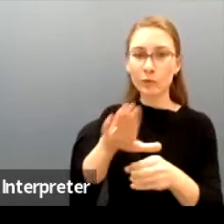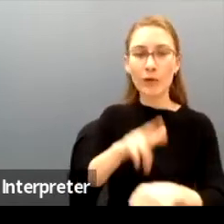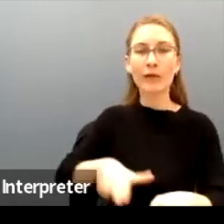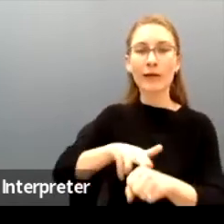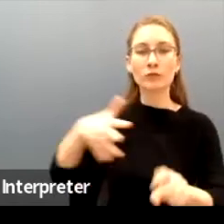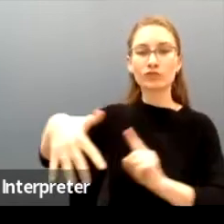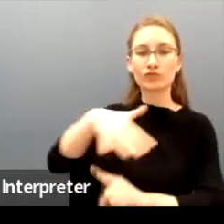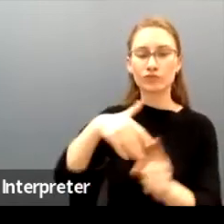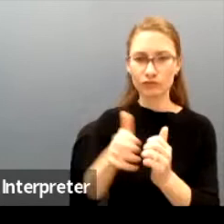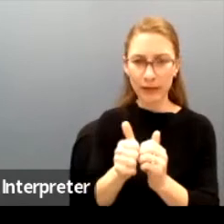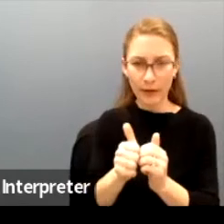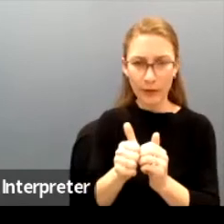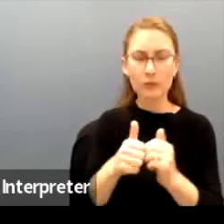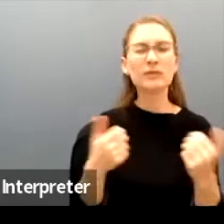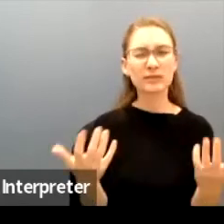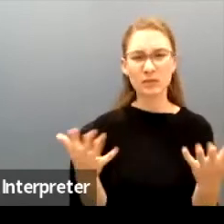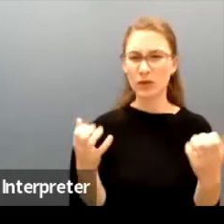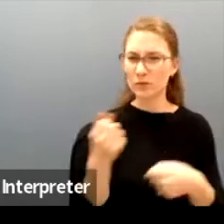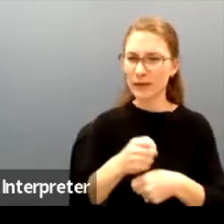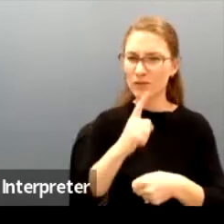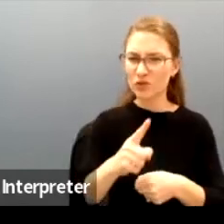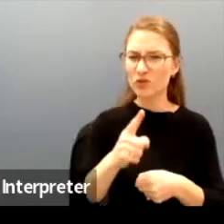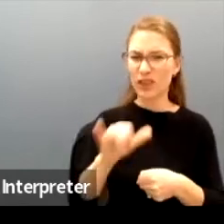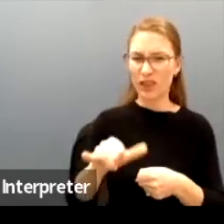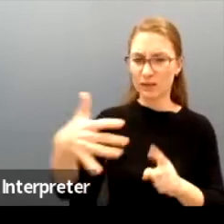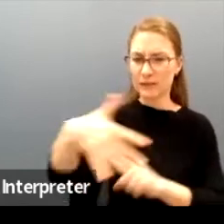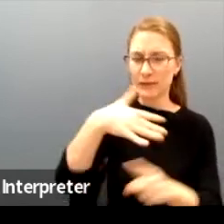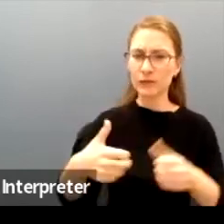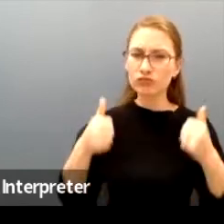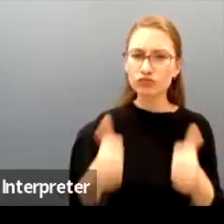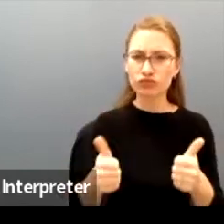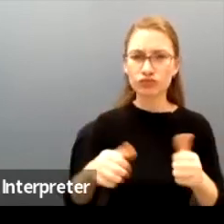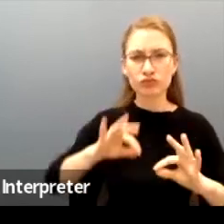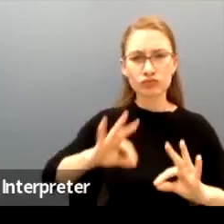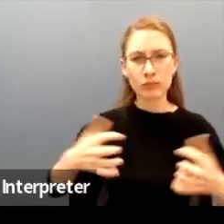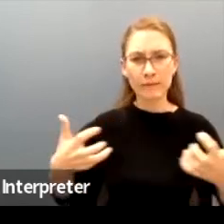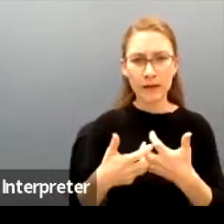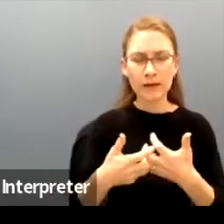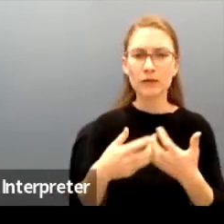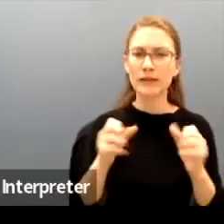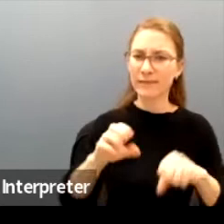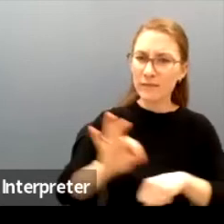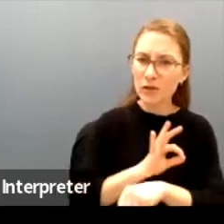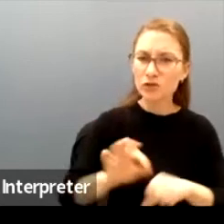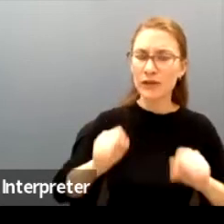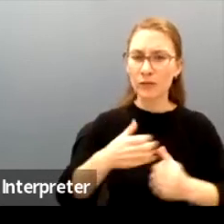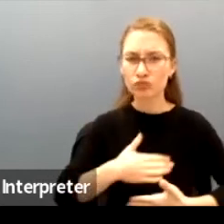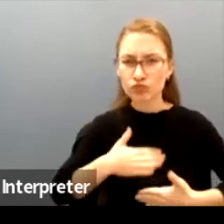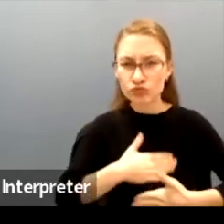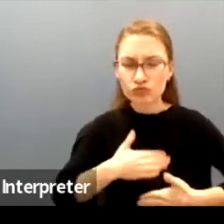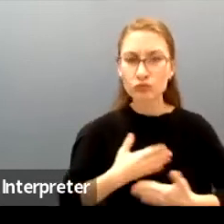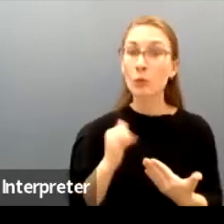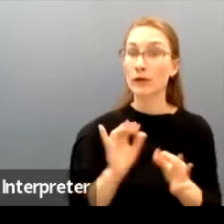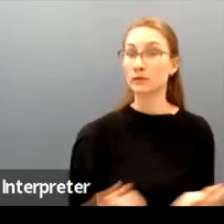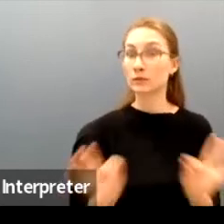most natural environment possible? How do we make it enjoyable, motivating, functional? So what is it that we're trying to accomplish, and how